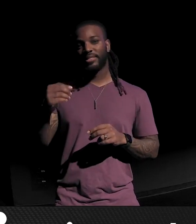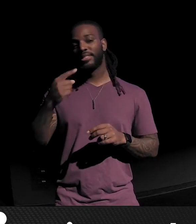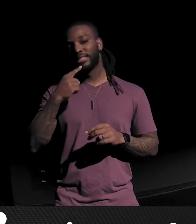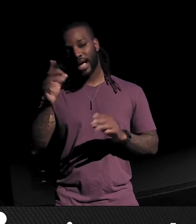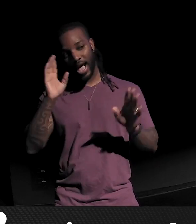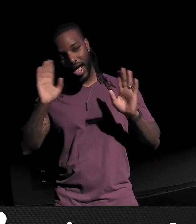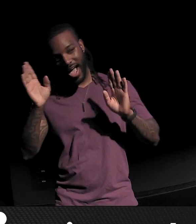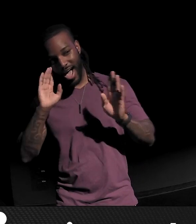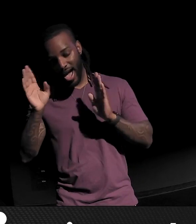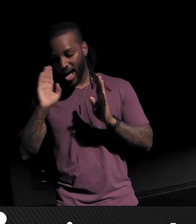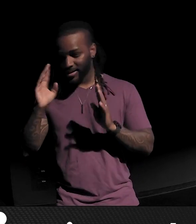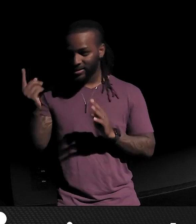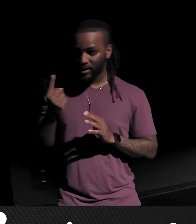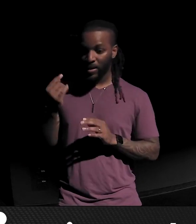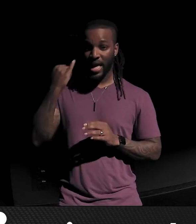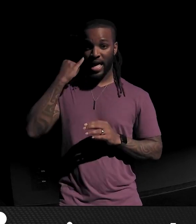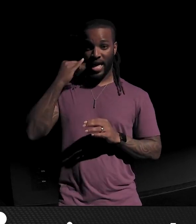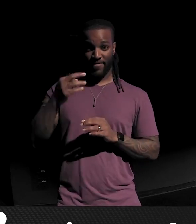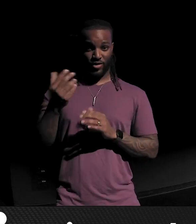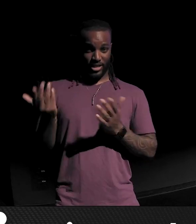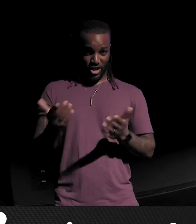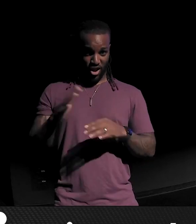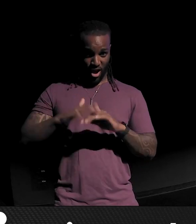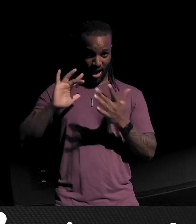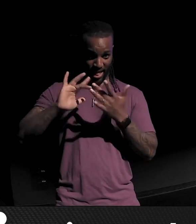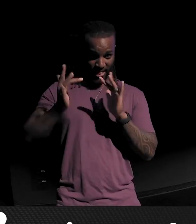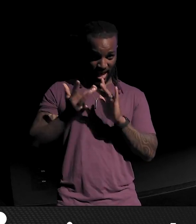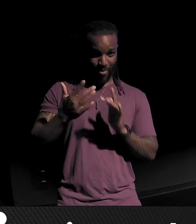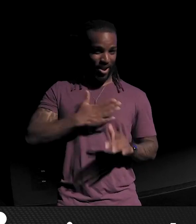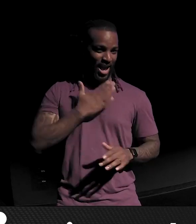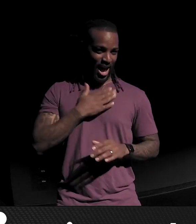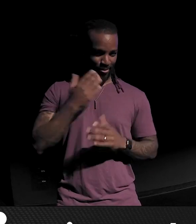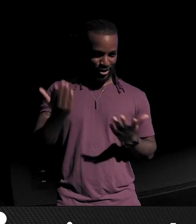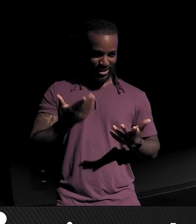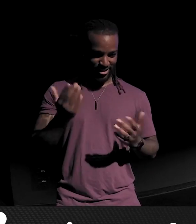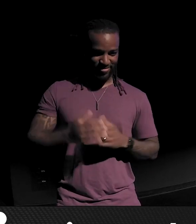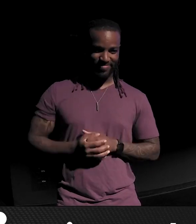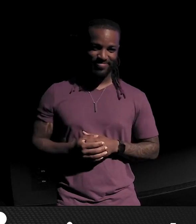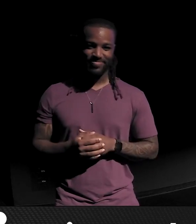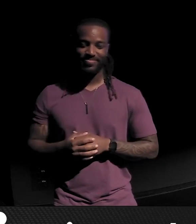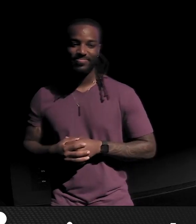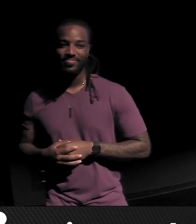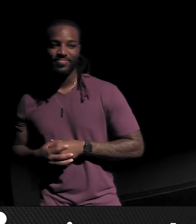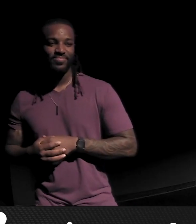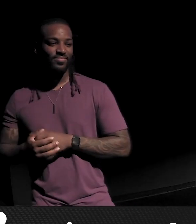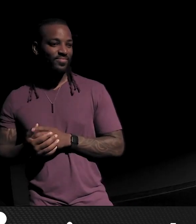welcome. And if you are with us online, we're happy you're here.